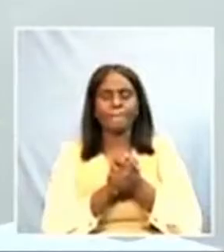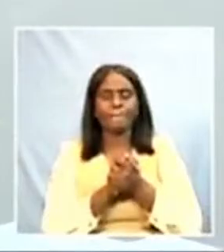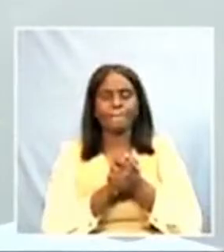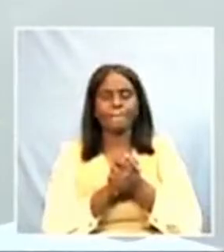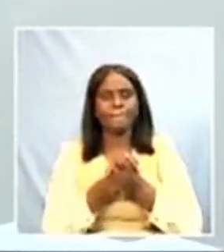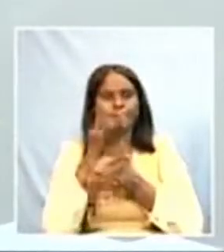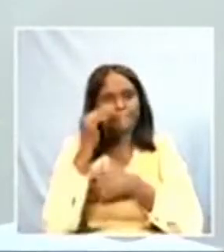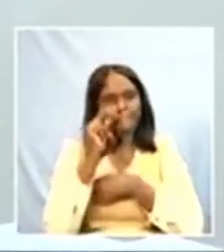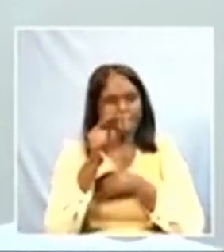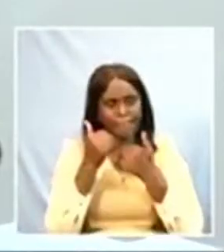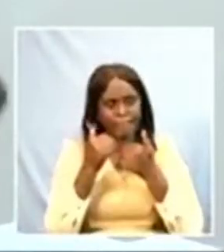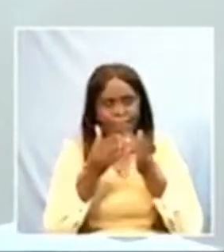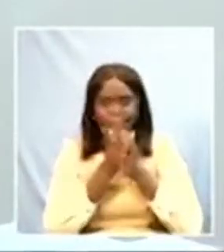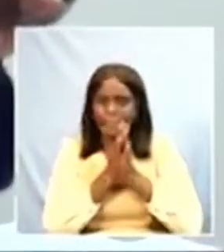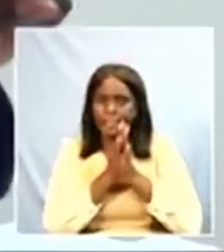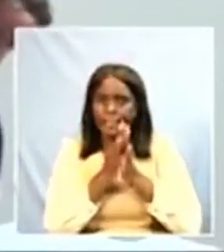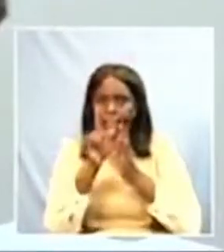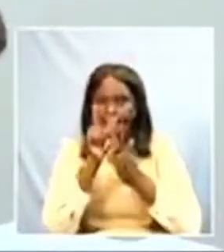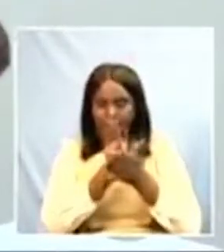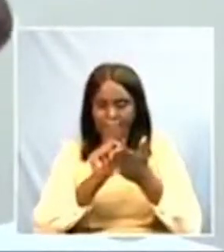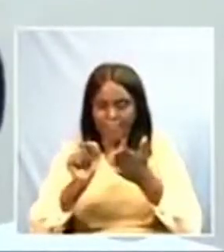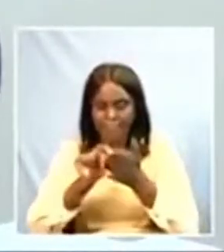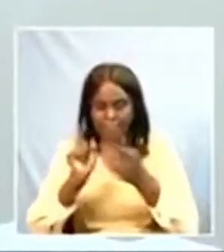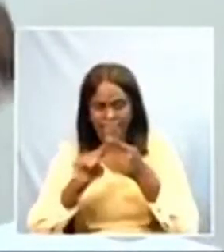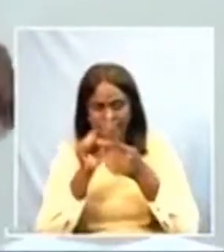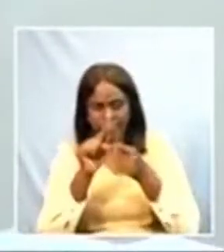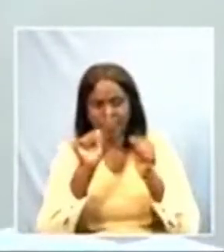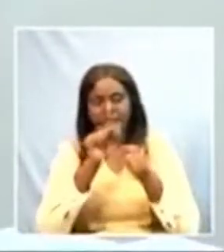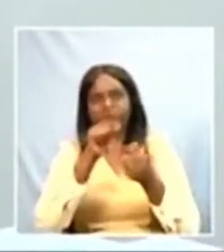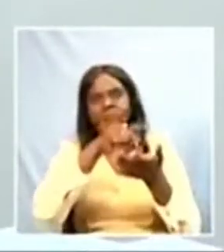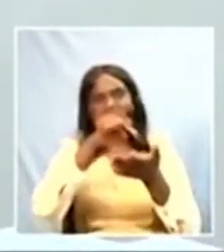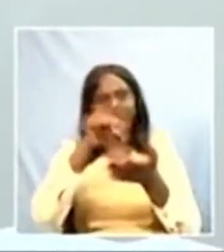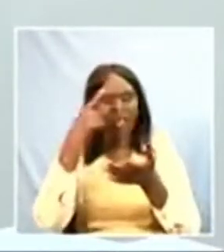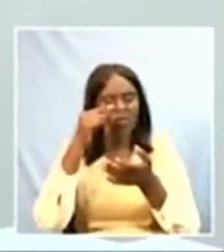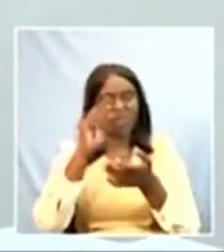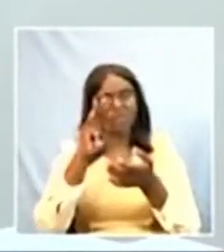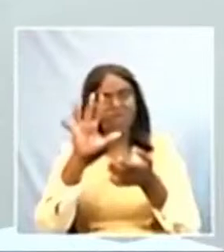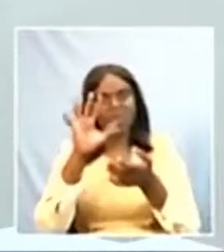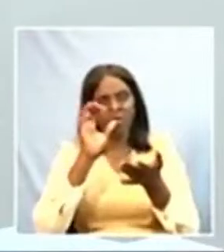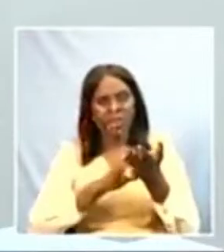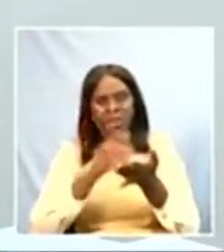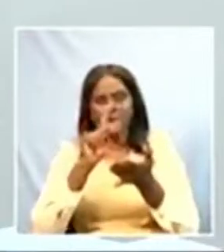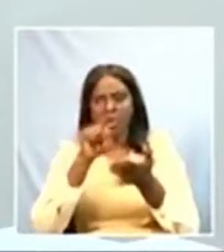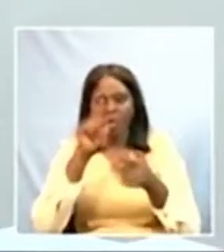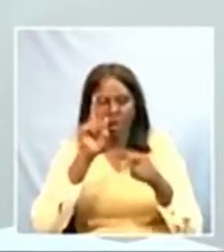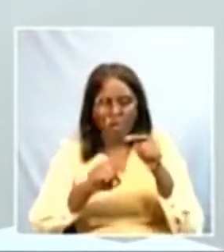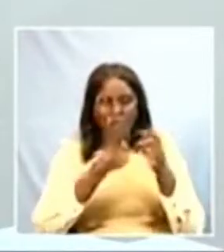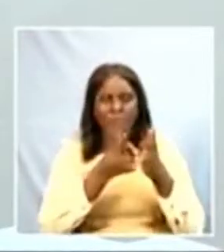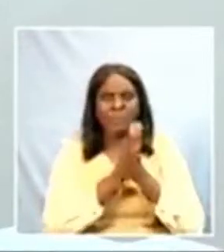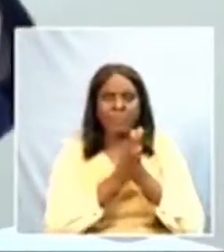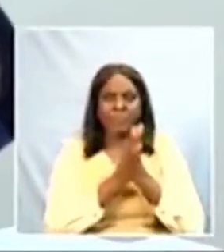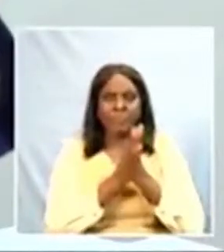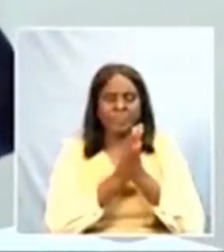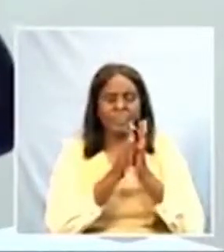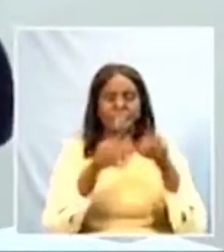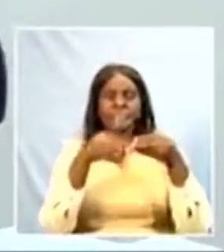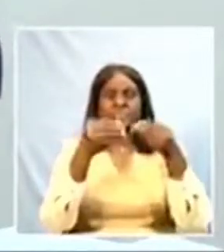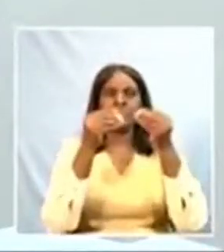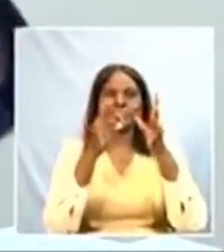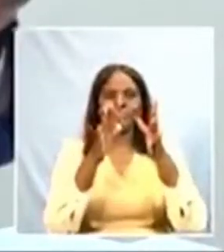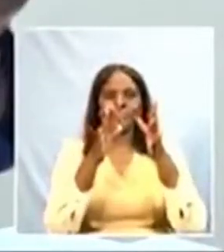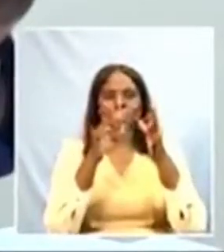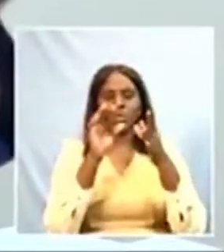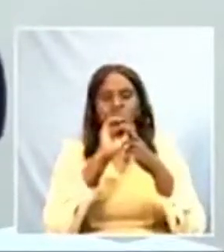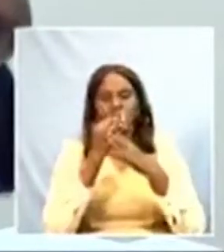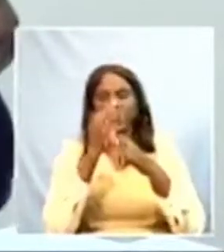And that's why you are asking, and you wrote to this, can you pay 45,000 kwacha? You cannot ask a supplier or